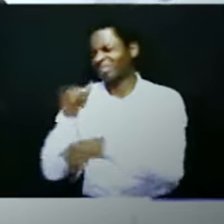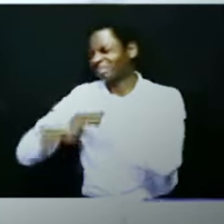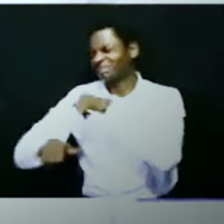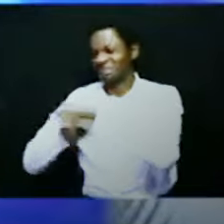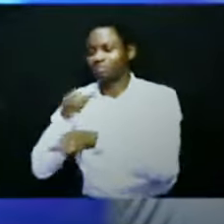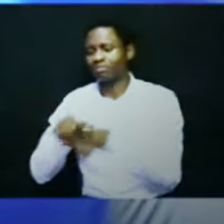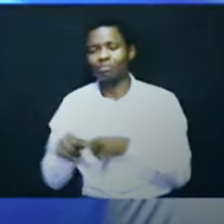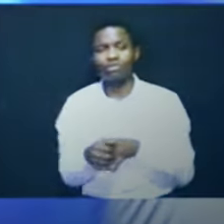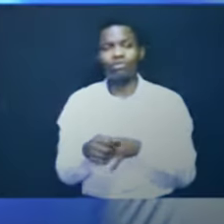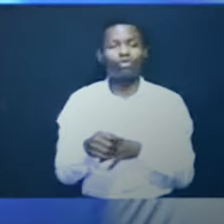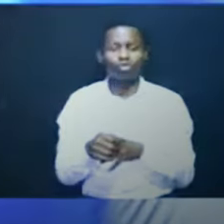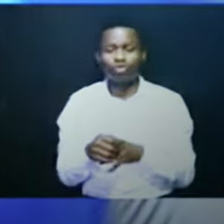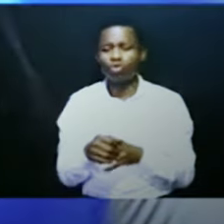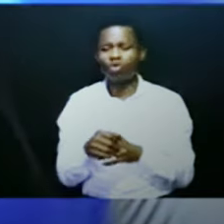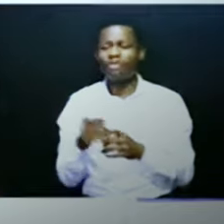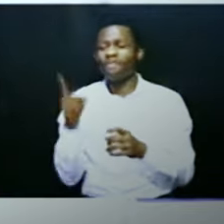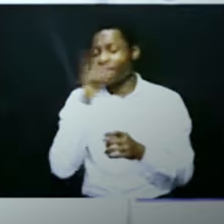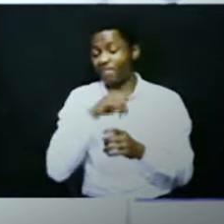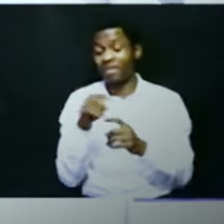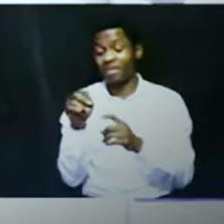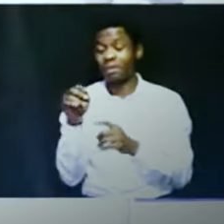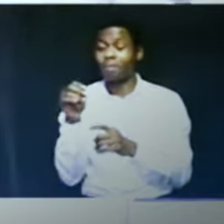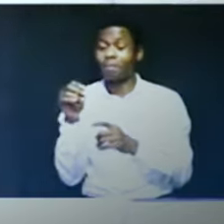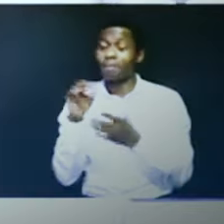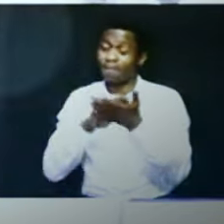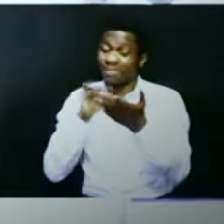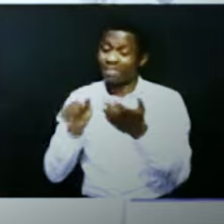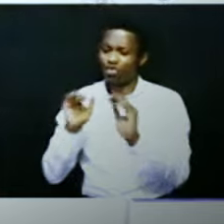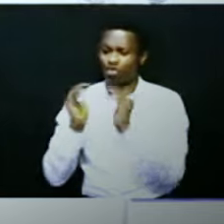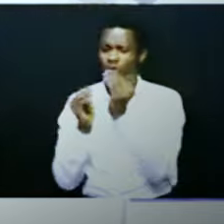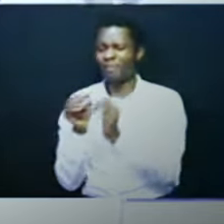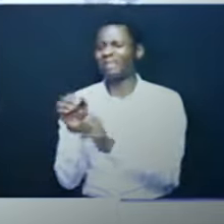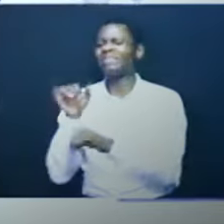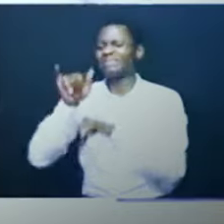Superstition is beggarly.